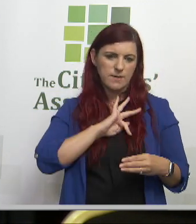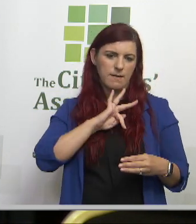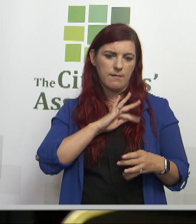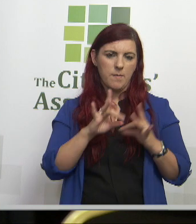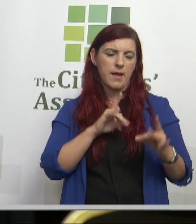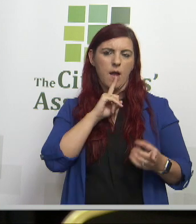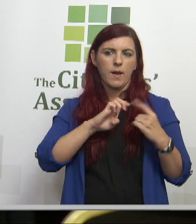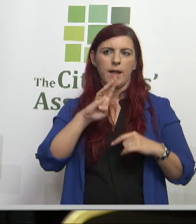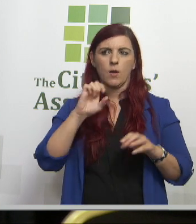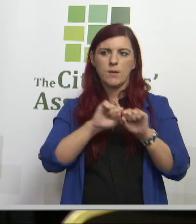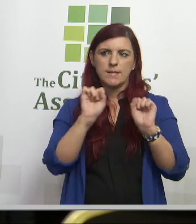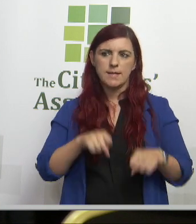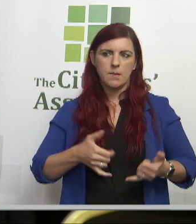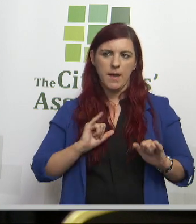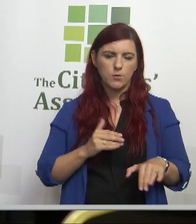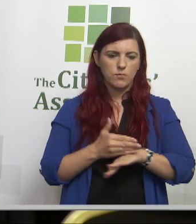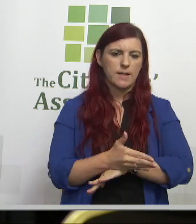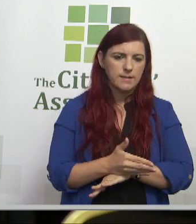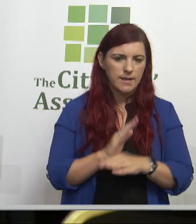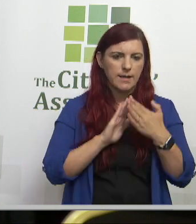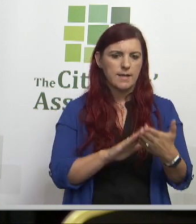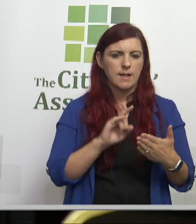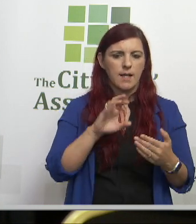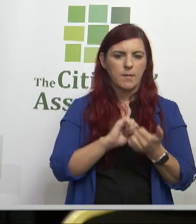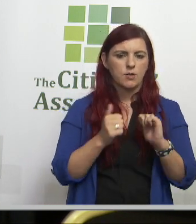our ecosystems resilient for climate change.